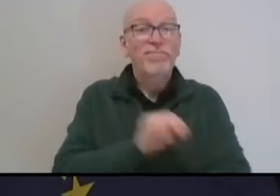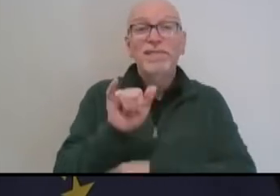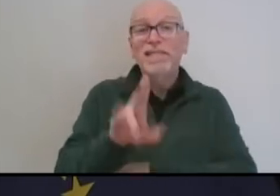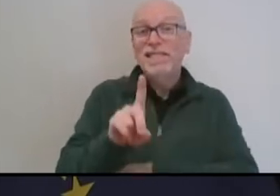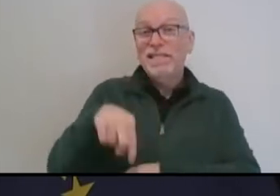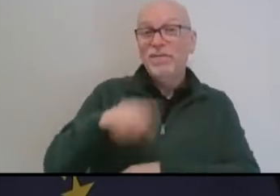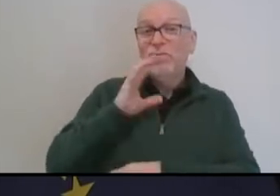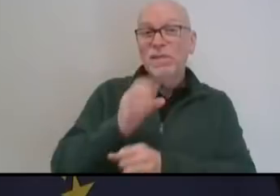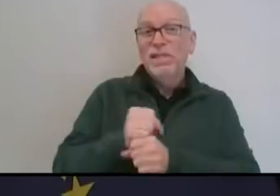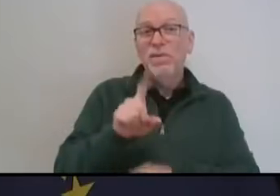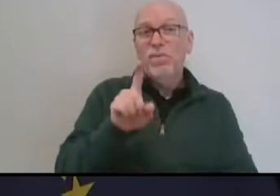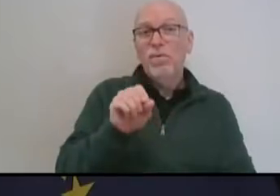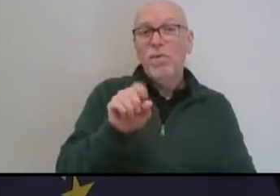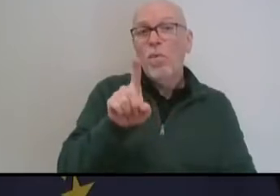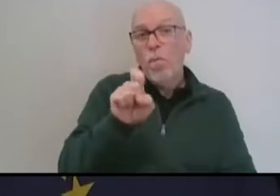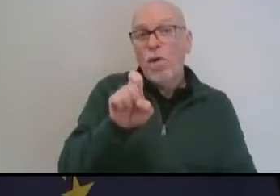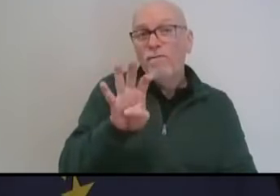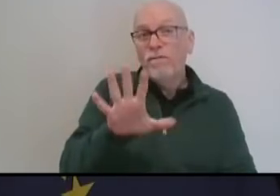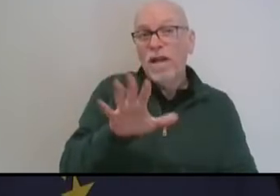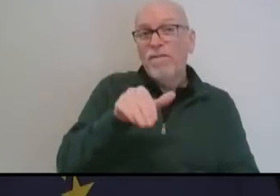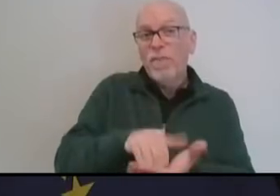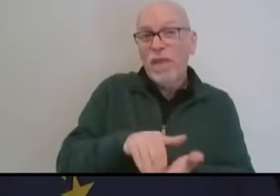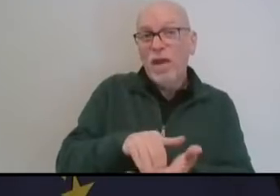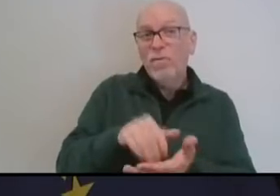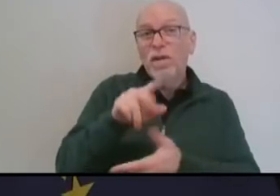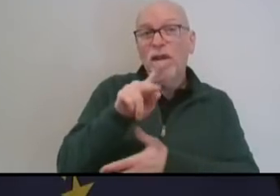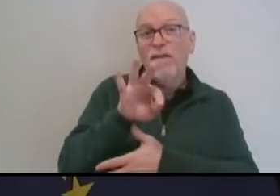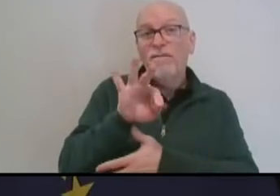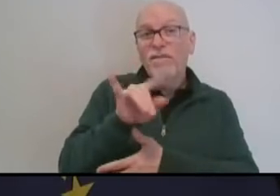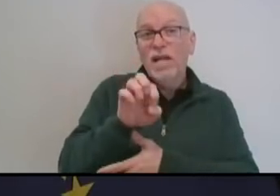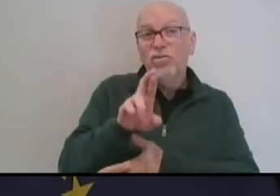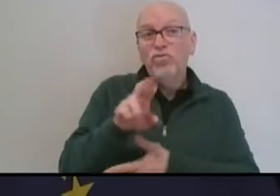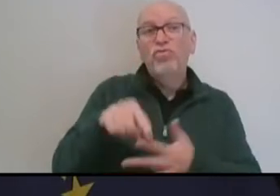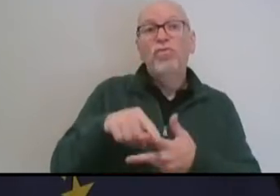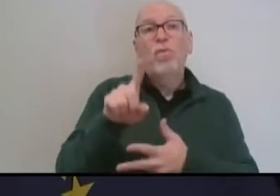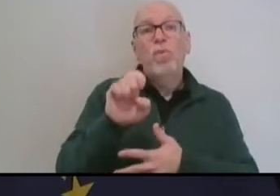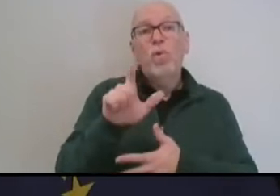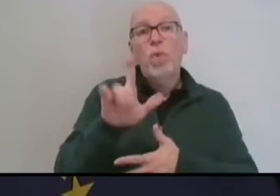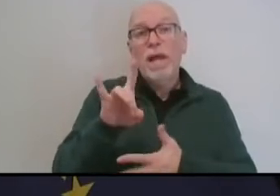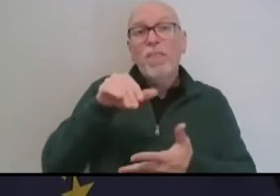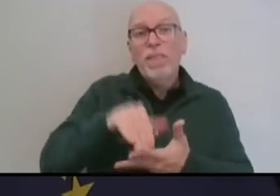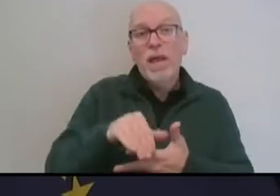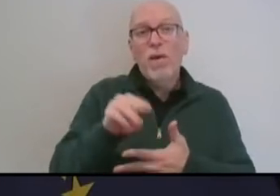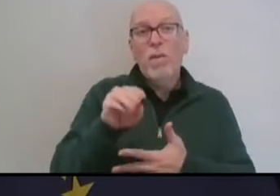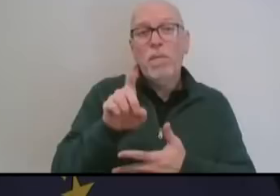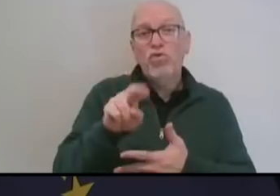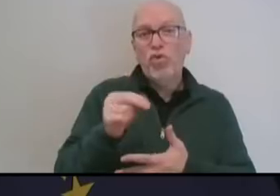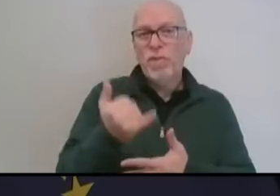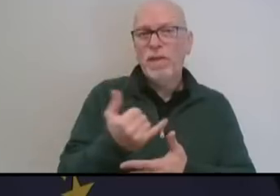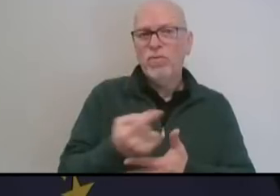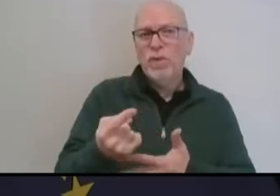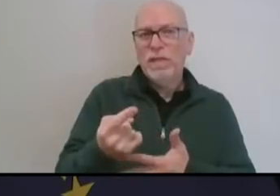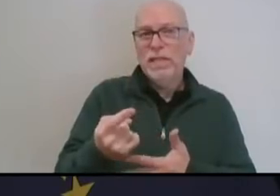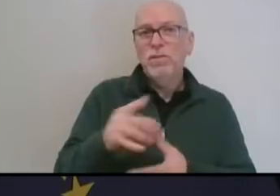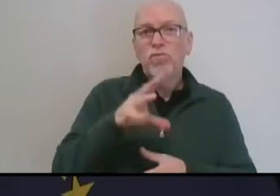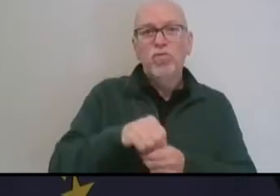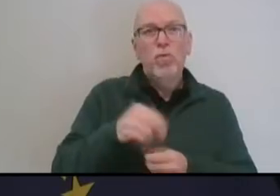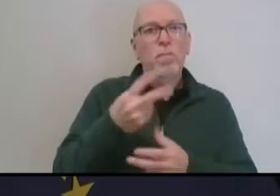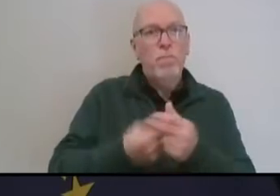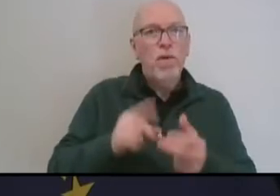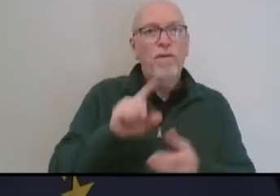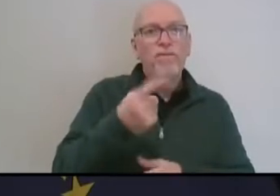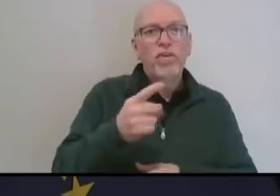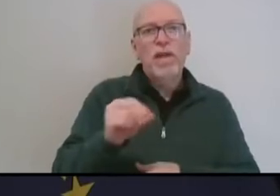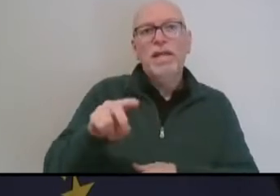receiving 145,000 doses of Pfizer and 128,000 doses of Moderna this week. This includes both first